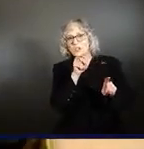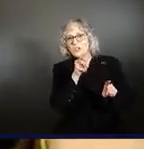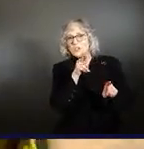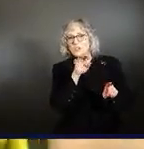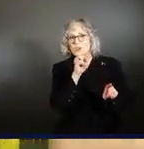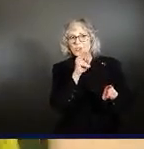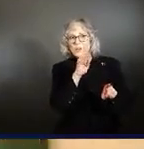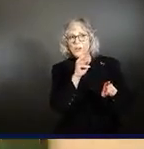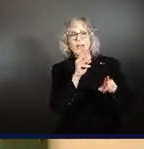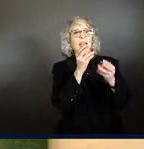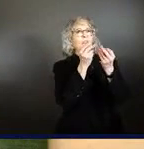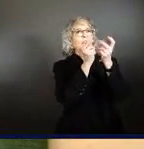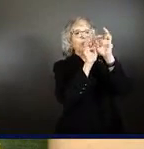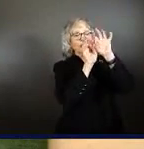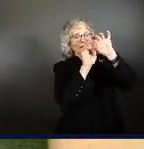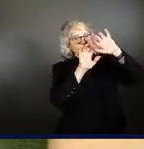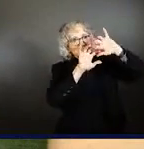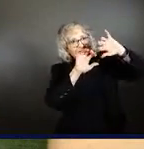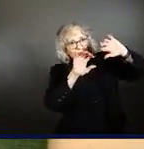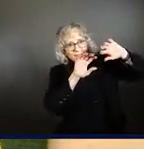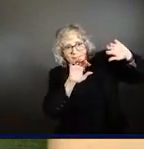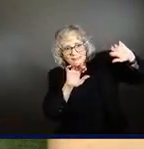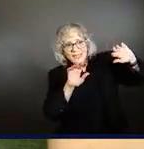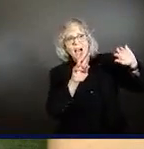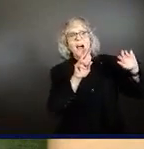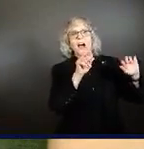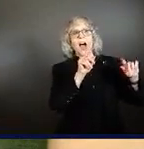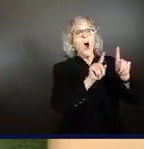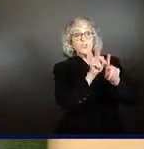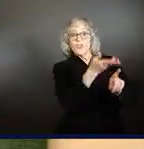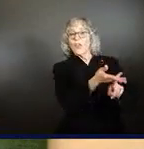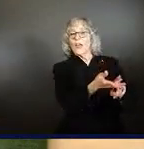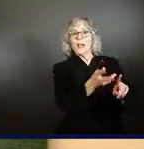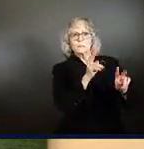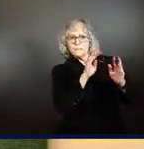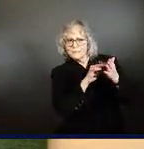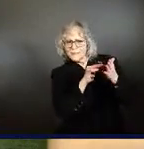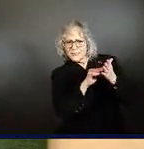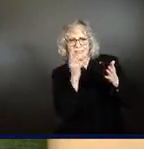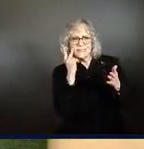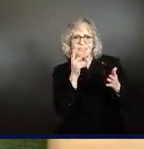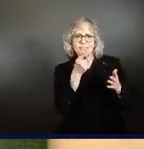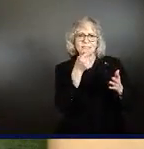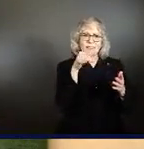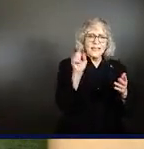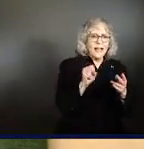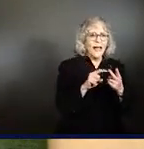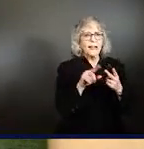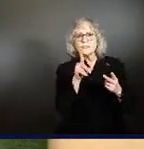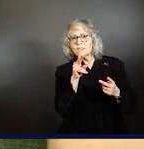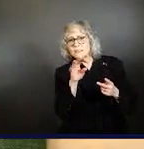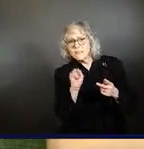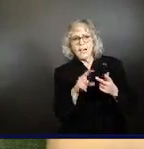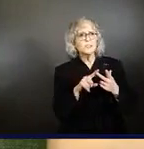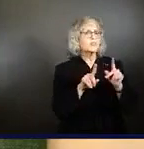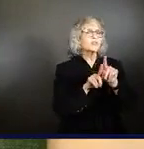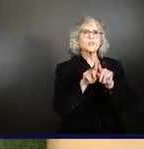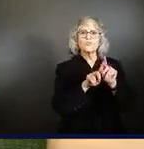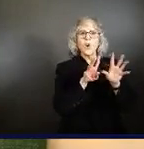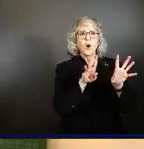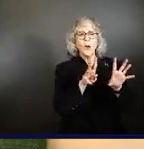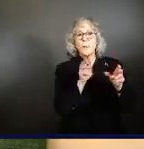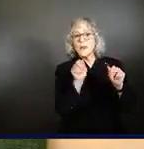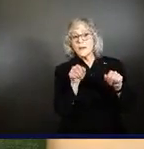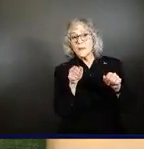dust, saying, yes, there is a star there, let's study it. And then being able to look at the gas, the dust, the star, and potentially